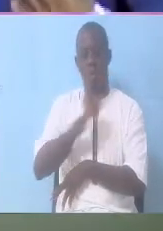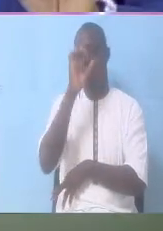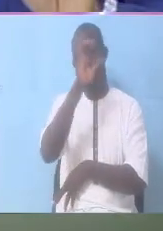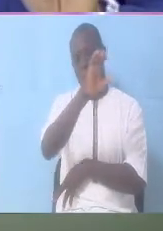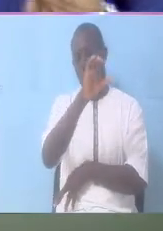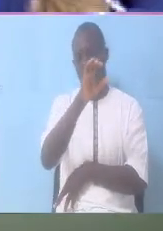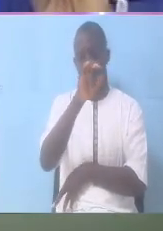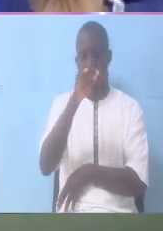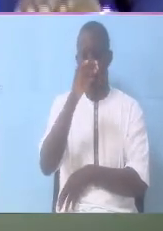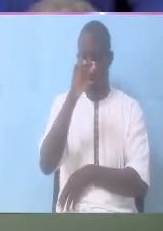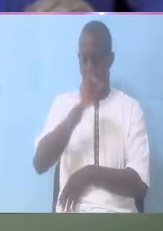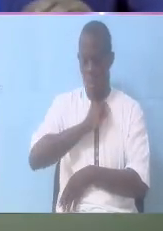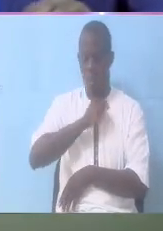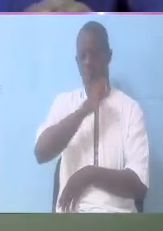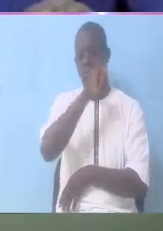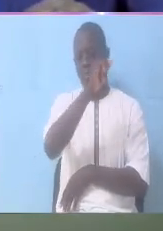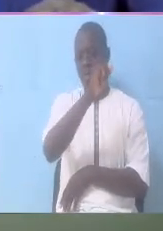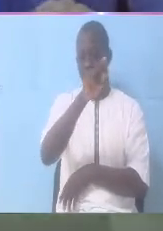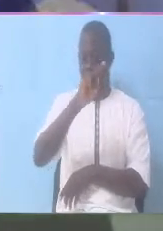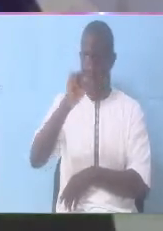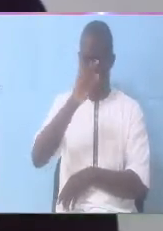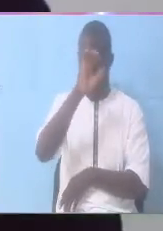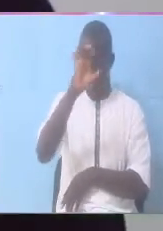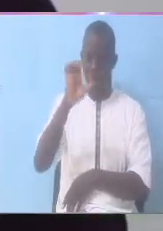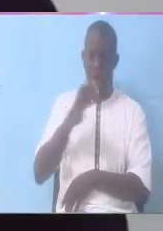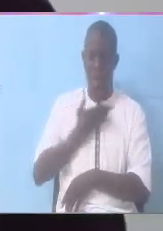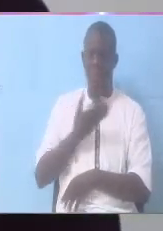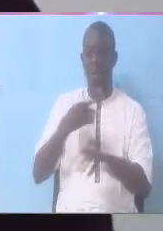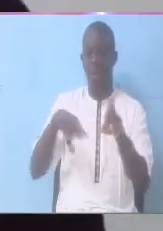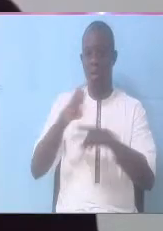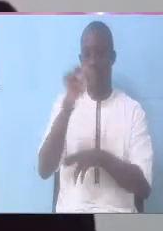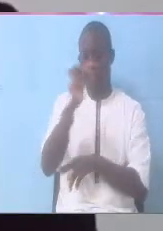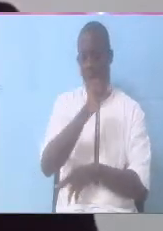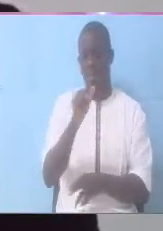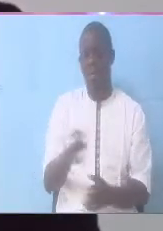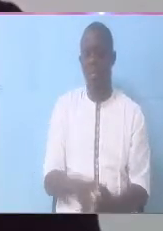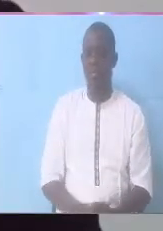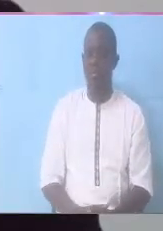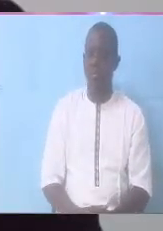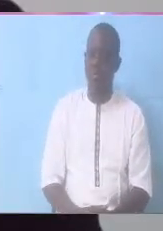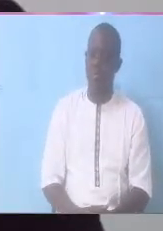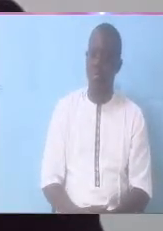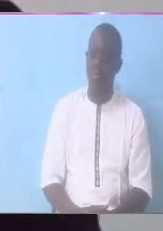this time round, after eating these people's money, there was all the deals failed.